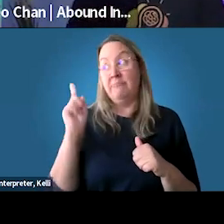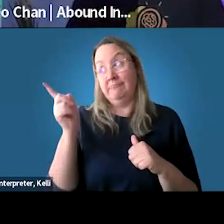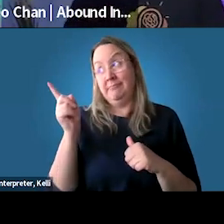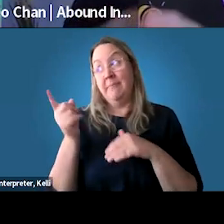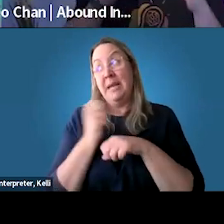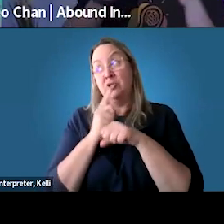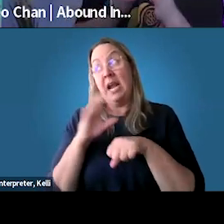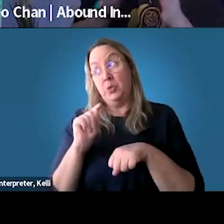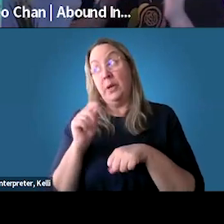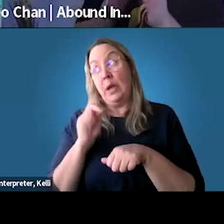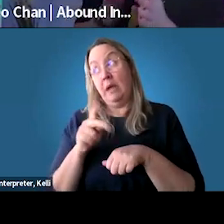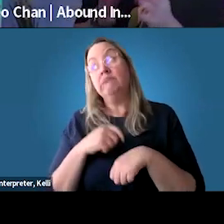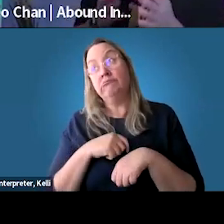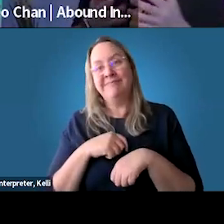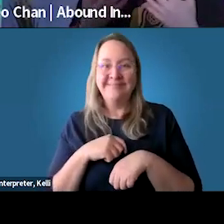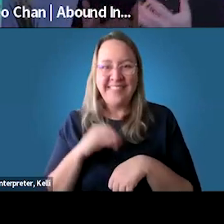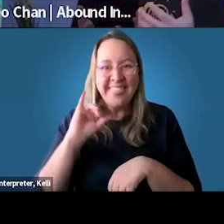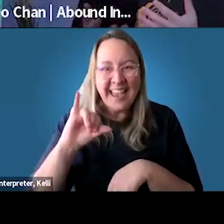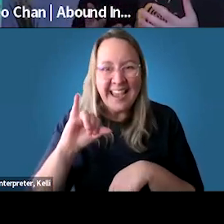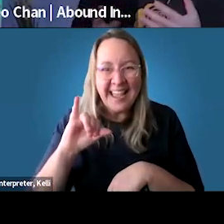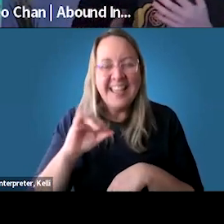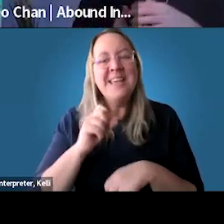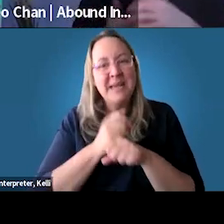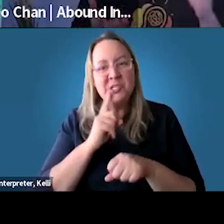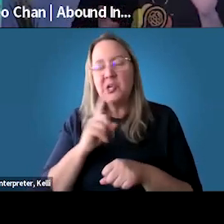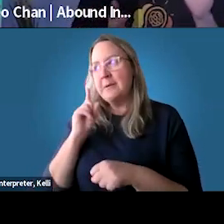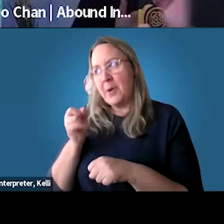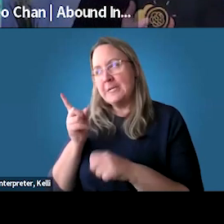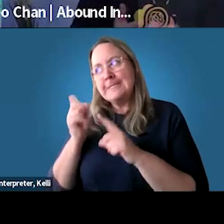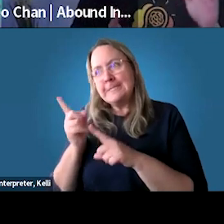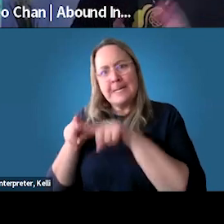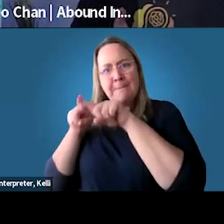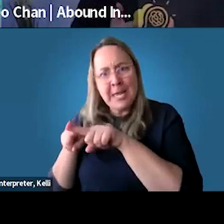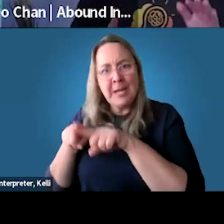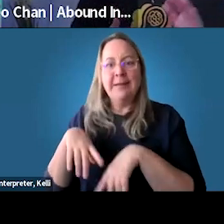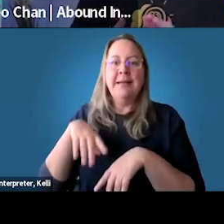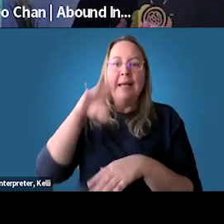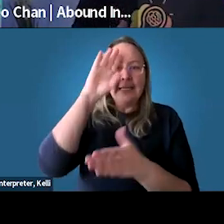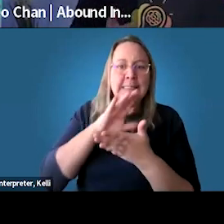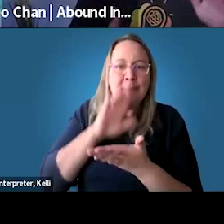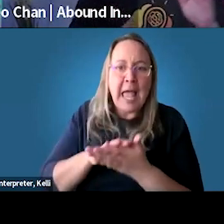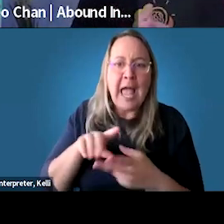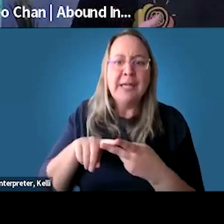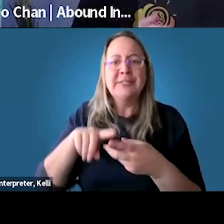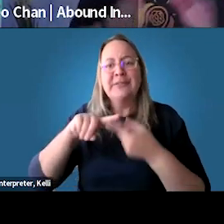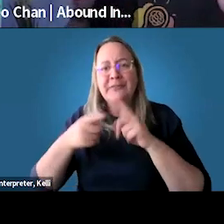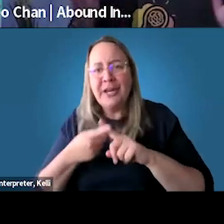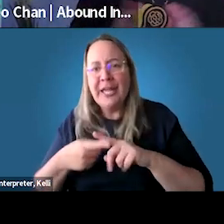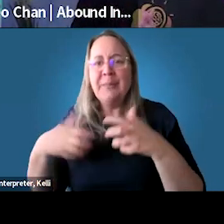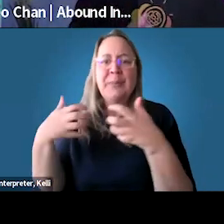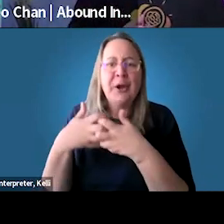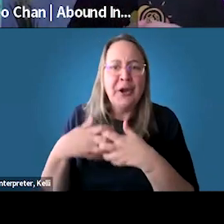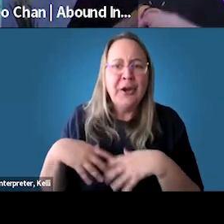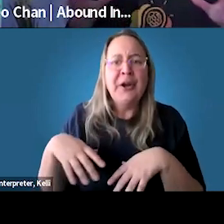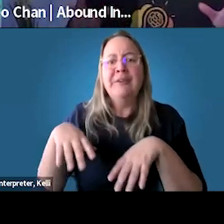it. Right? So think about someone that you can tell. Maybe it's a spouse, a child, friend, loved